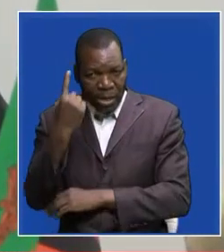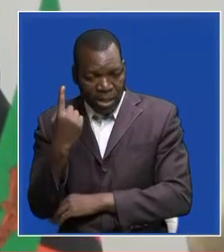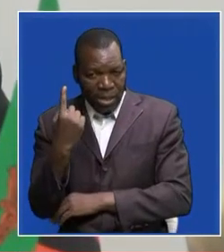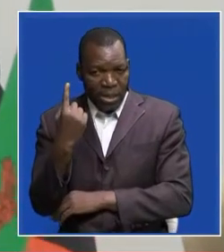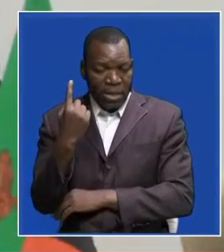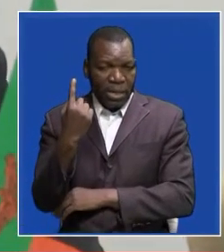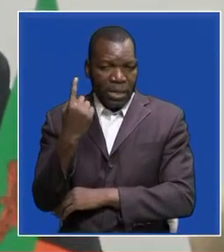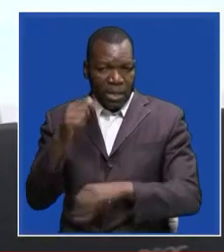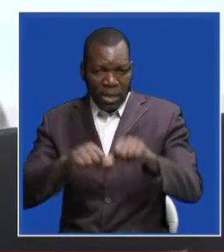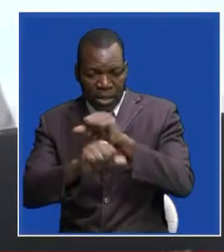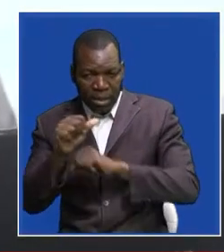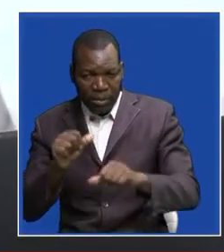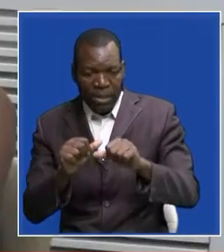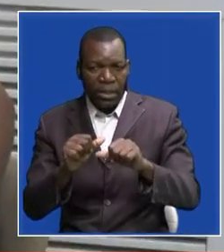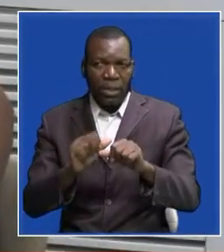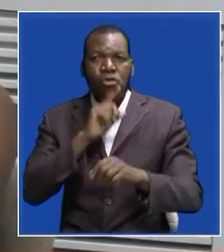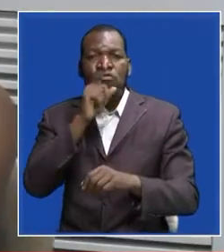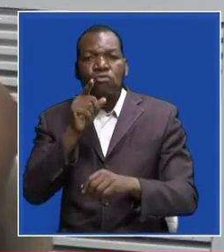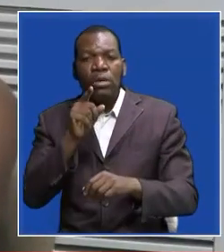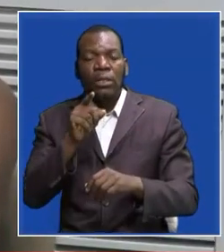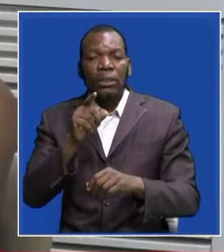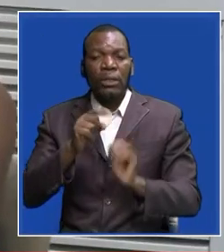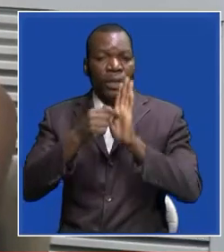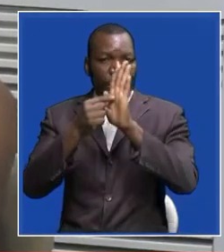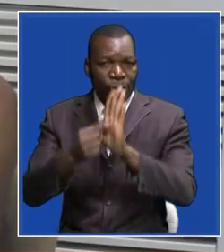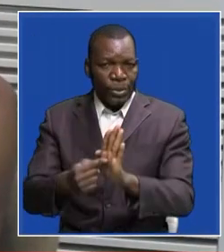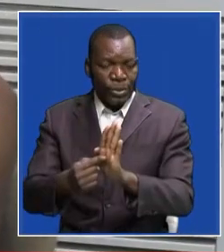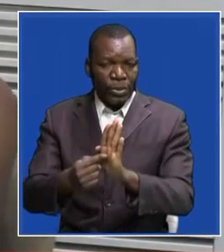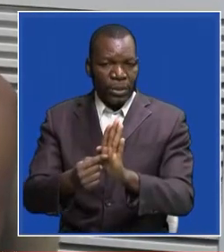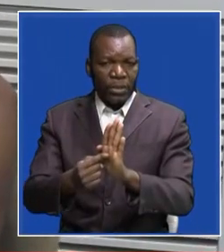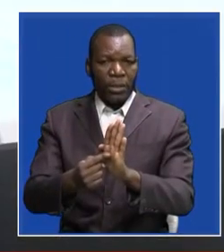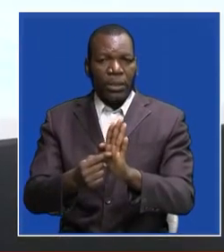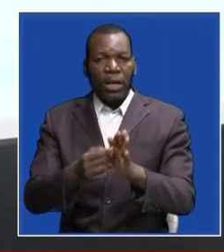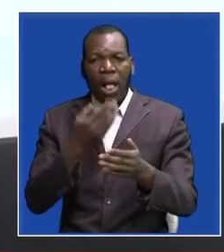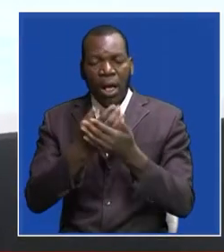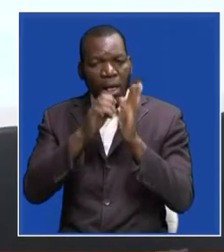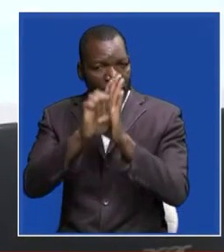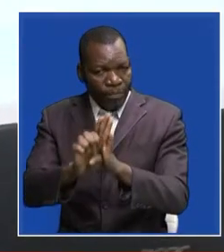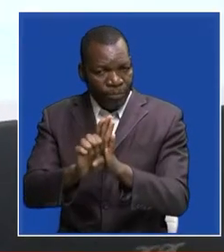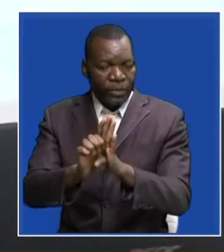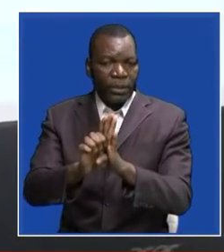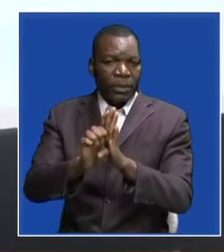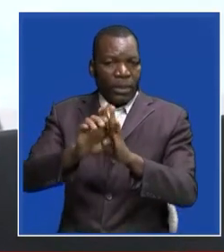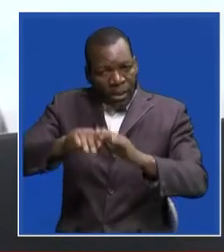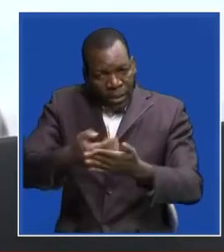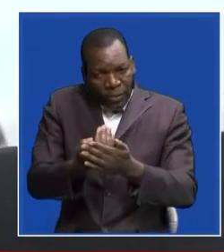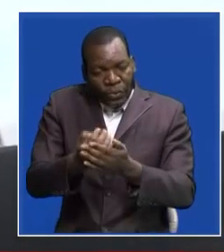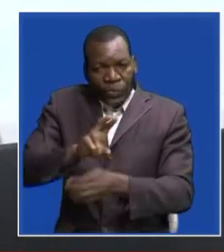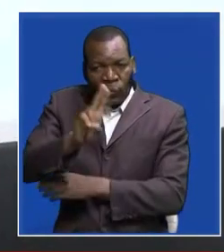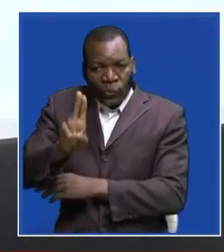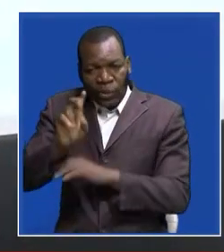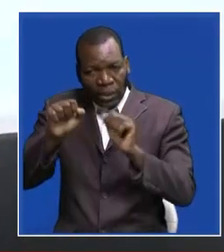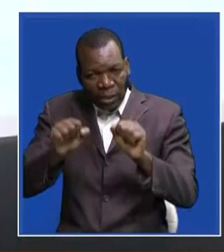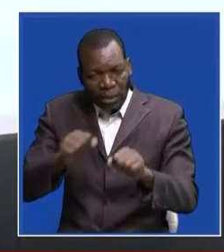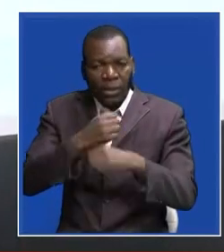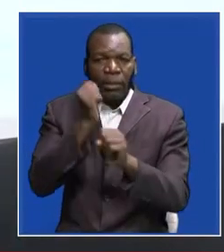these prospective tools and also demonstrate some practical examples of how these tools could be used to make